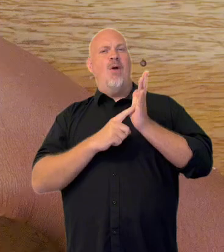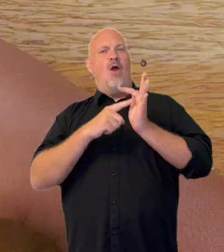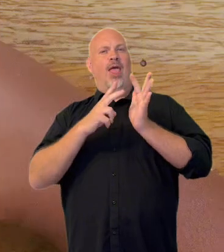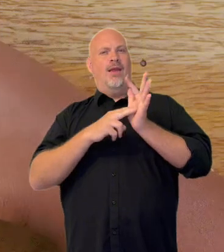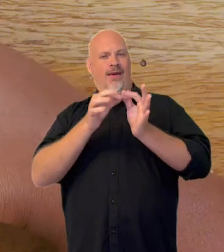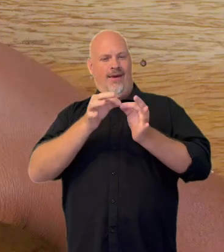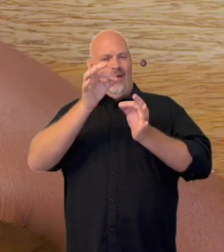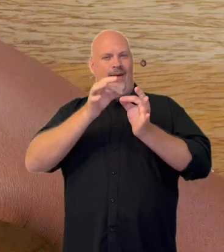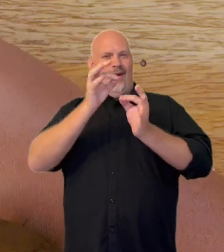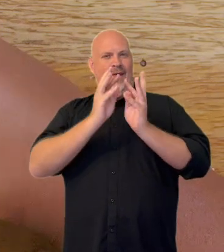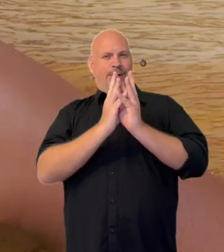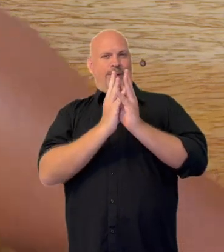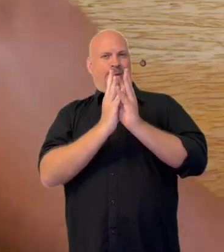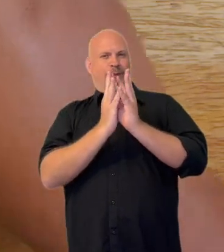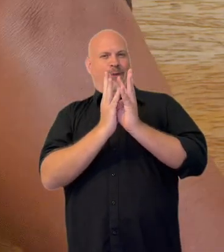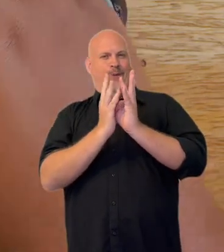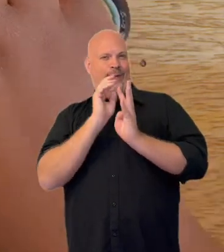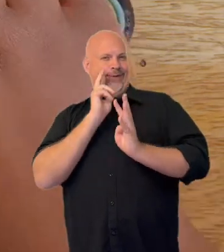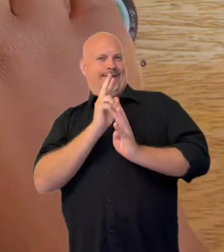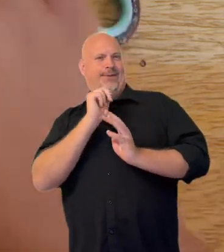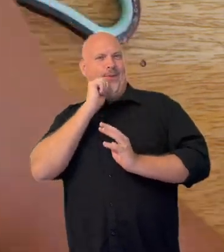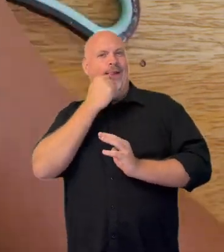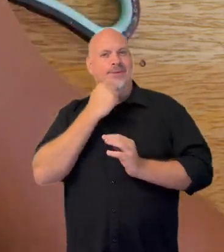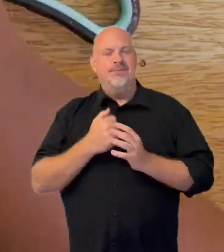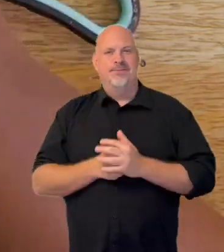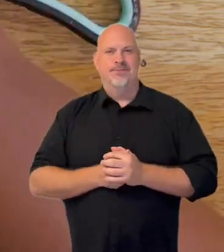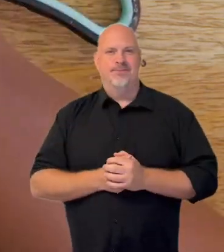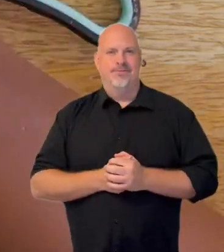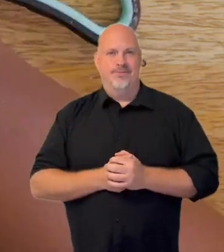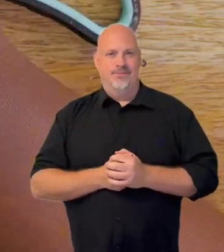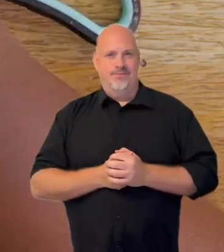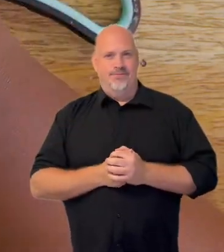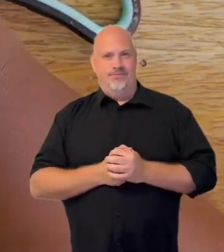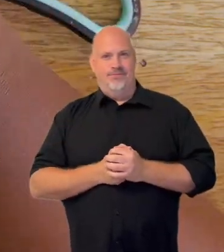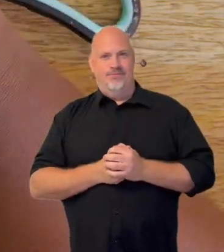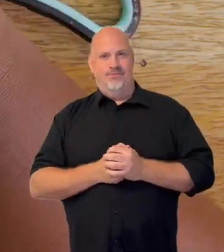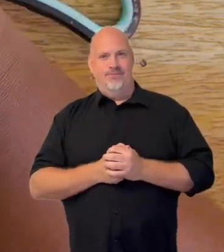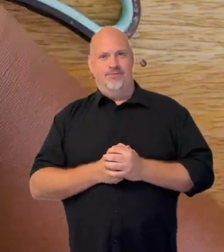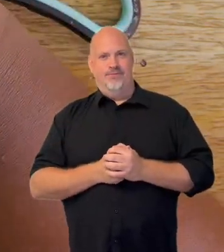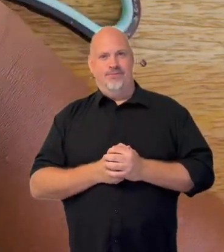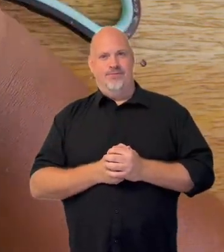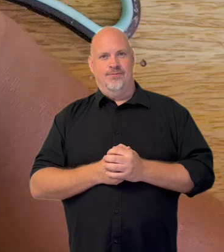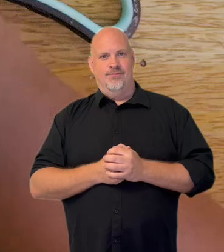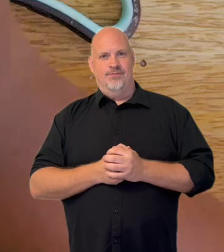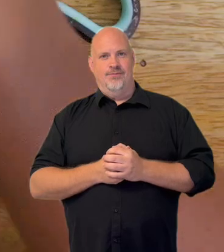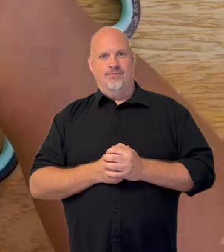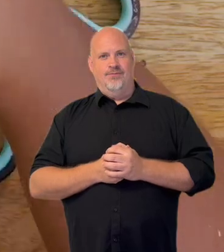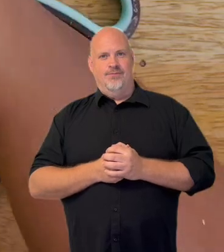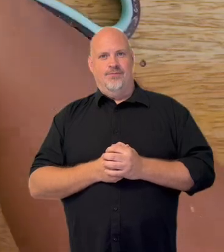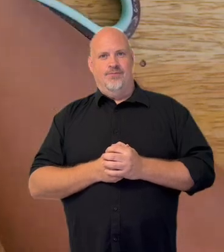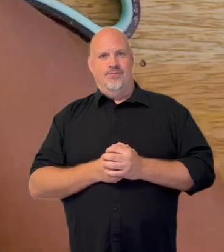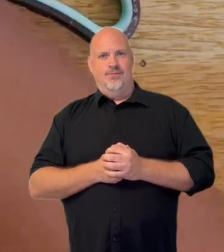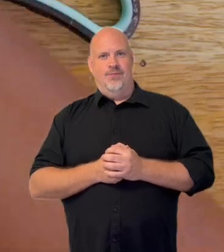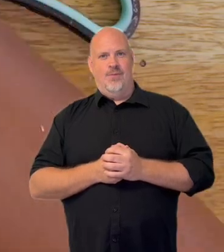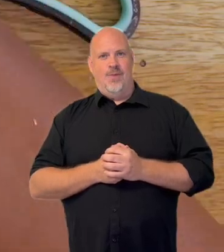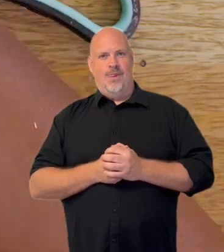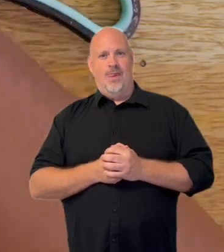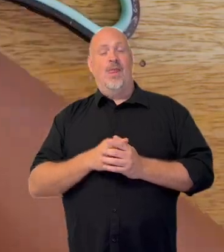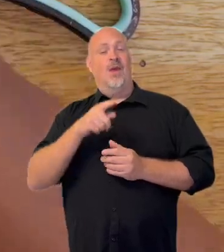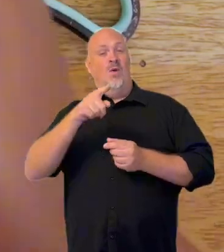So if you do that all the way along. And there's another option if you don't have scissors, which is to do the same